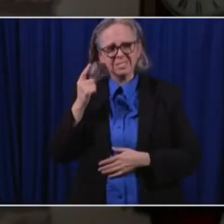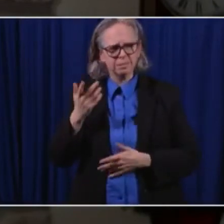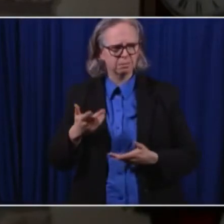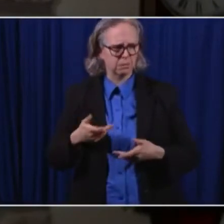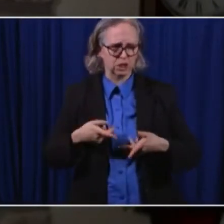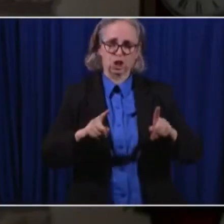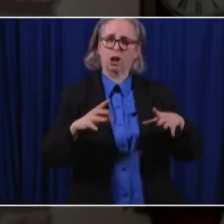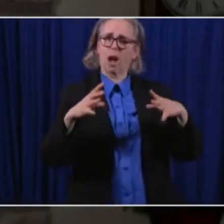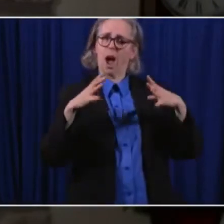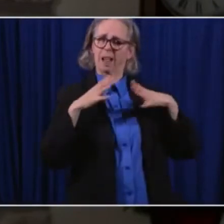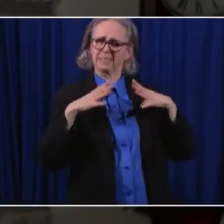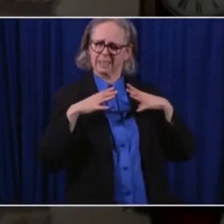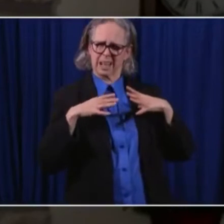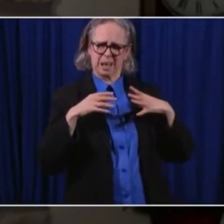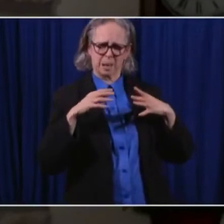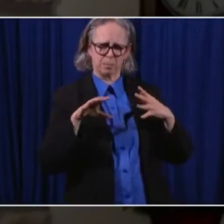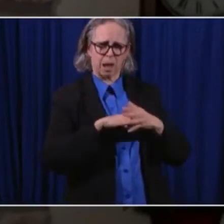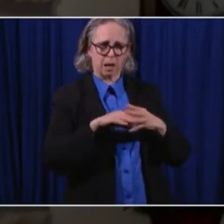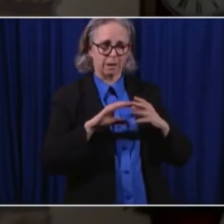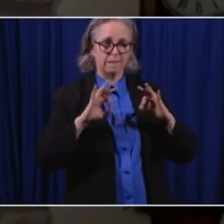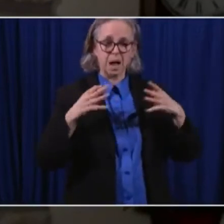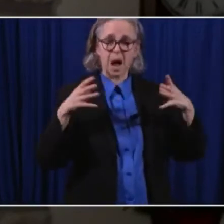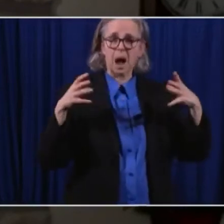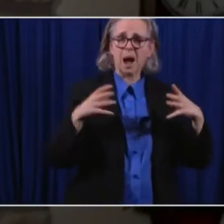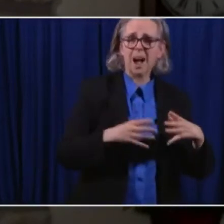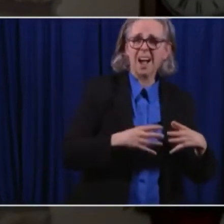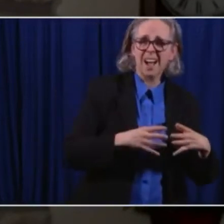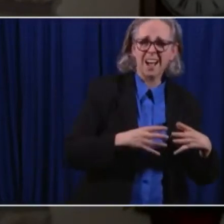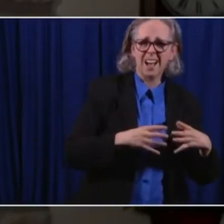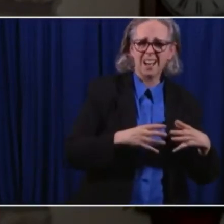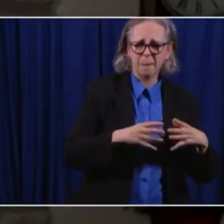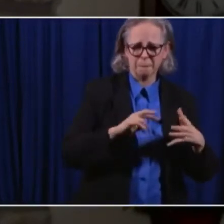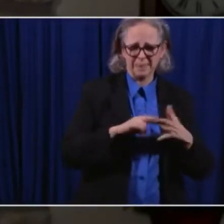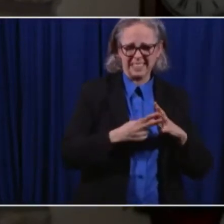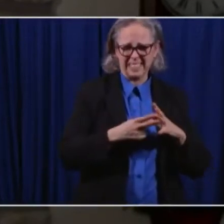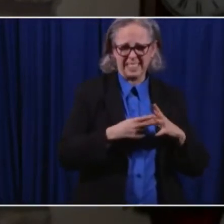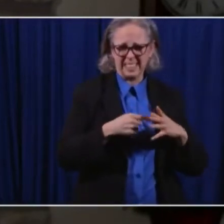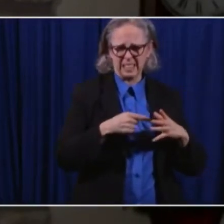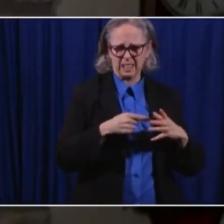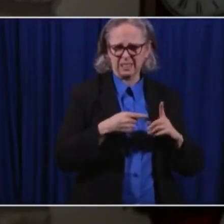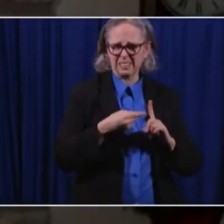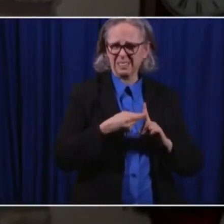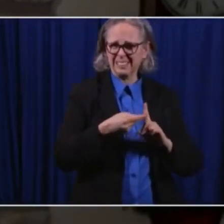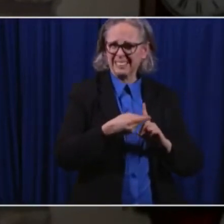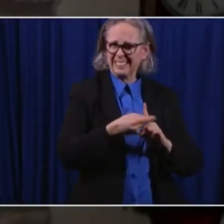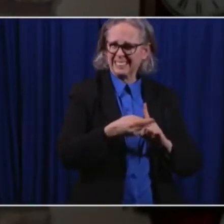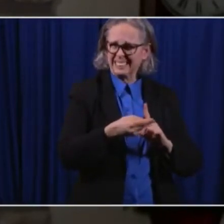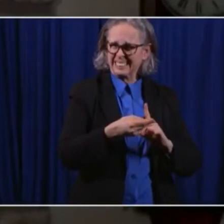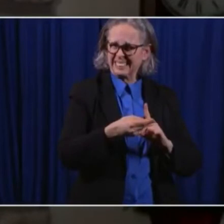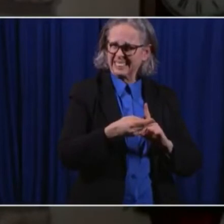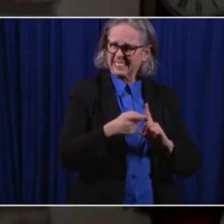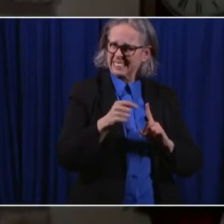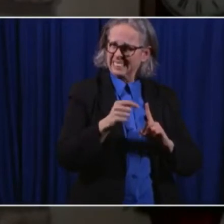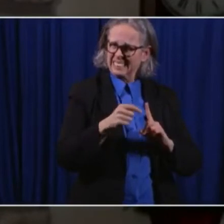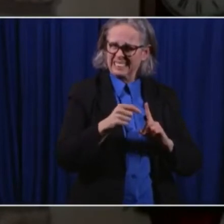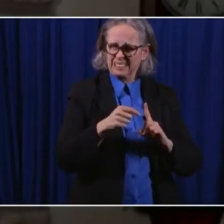get together and that there could be spread, and then that child comes back to the classroom and there can be additional spread. Now, we